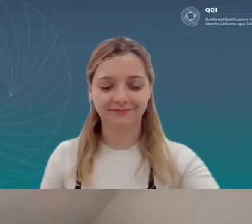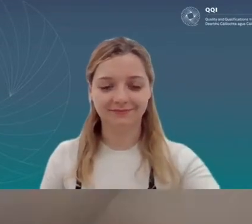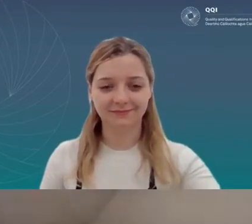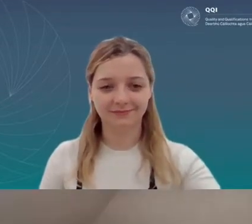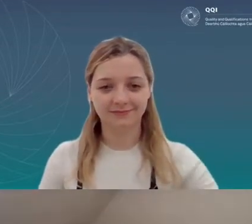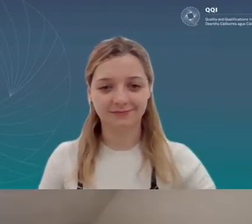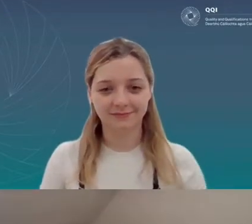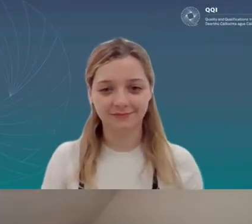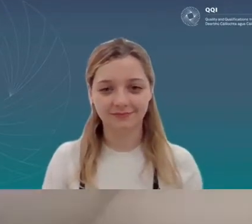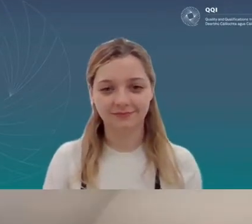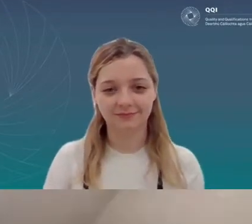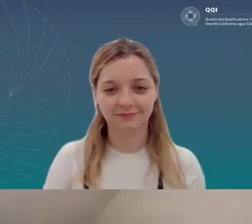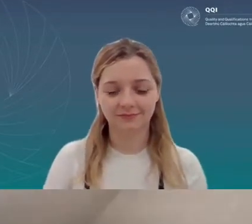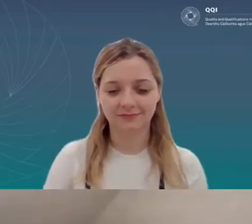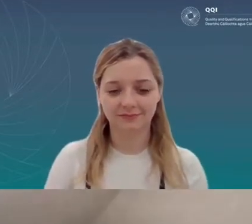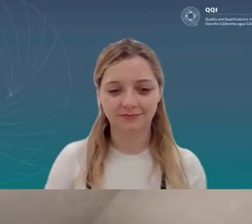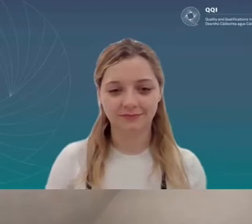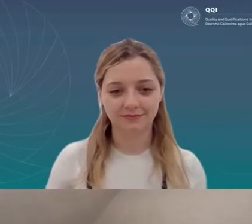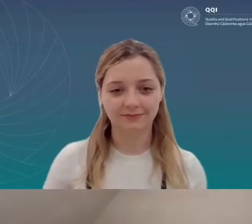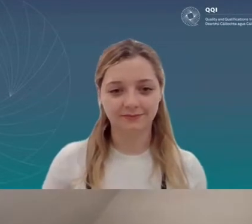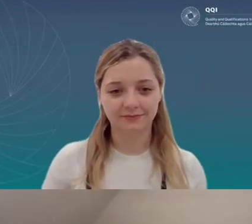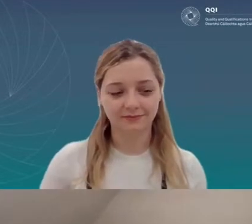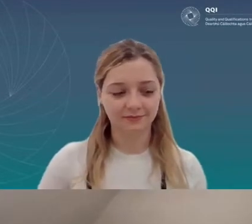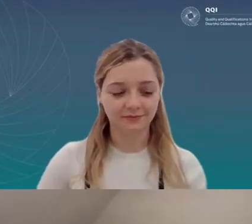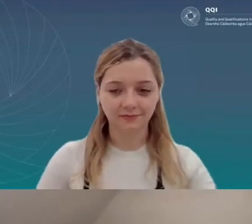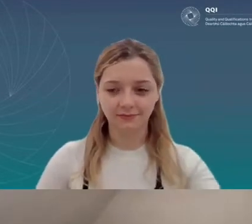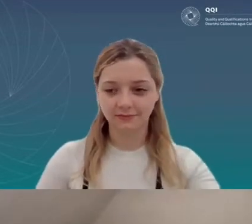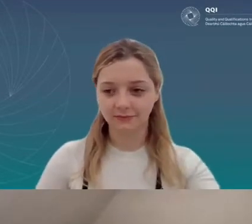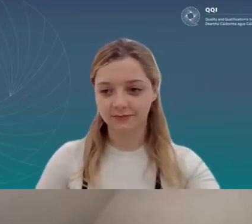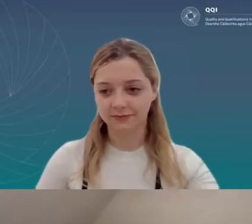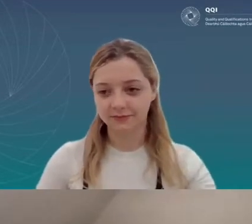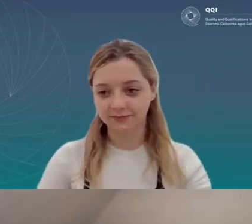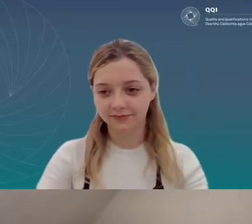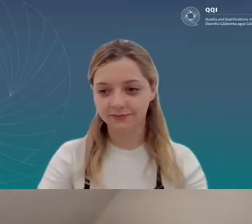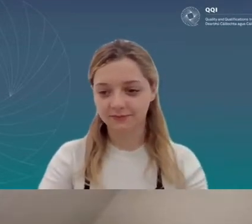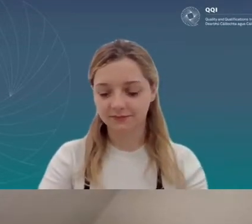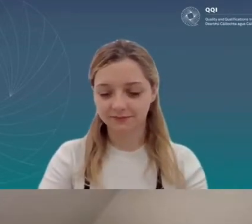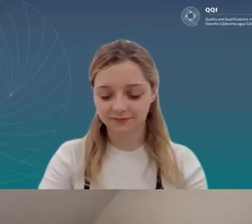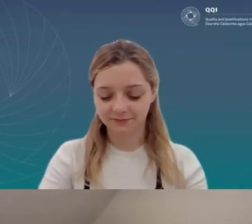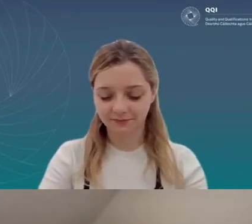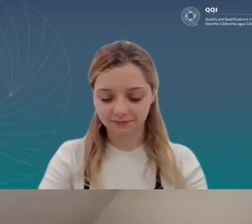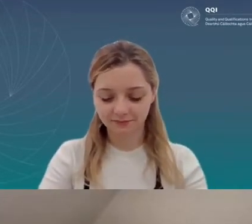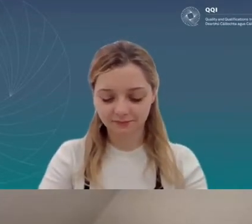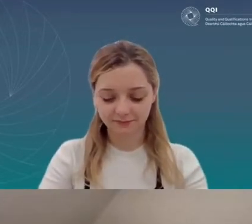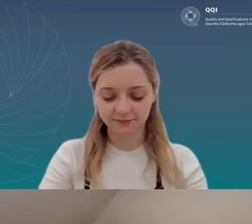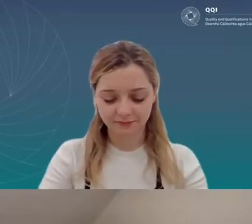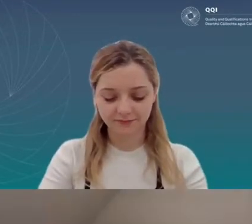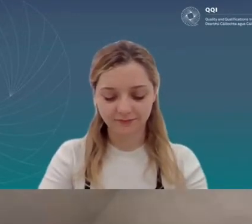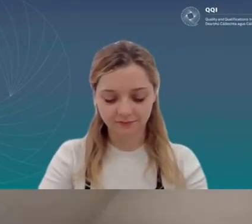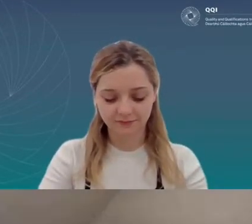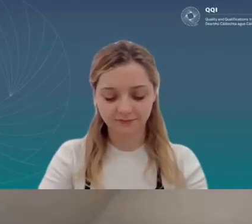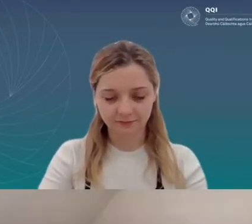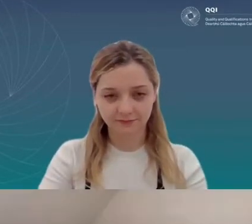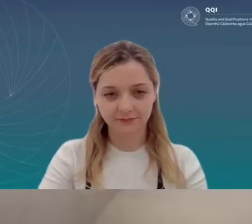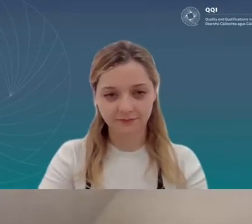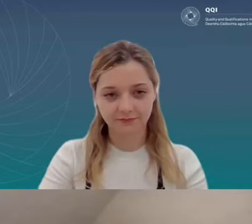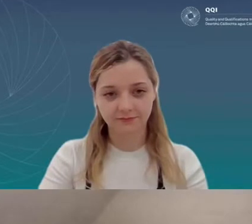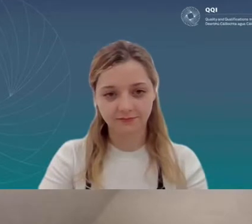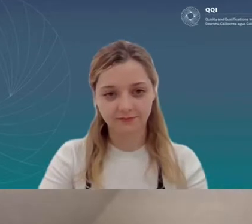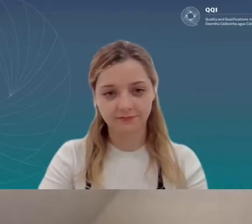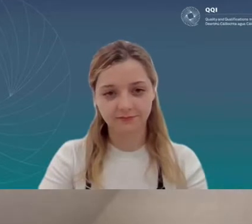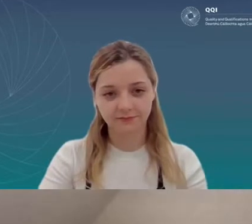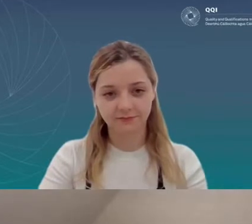we're very pleased, therefore, to have contributions today from our many partners in further and higher education from Ireland